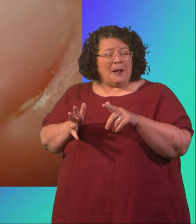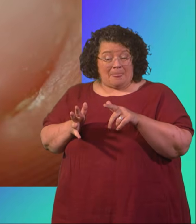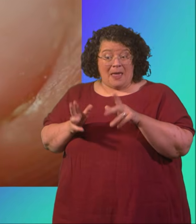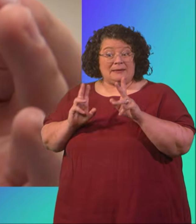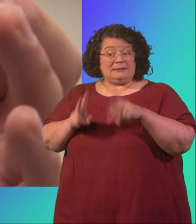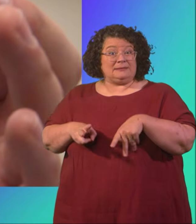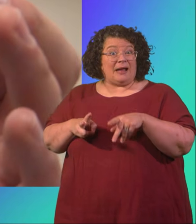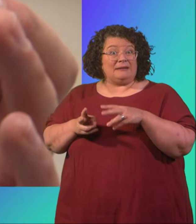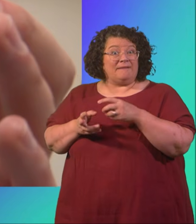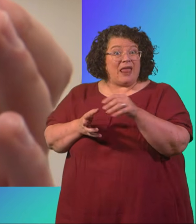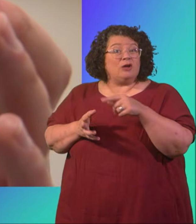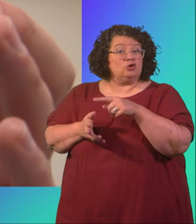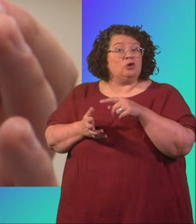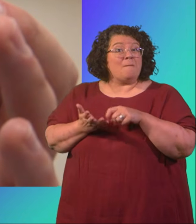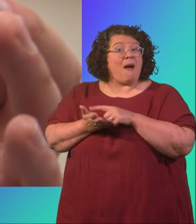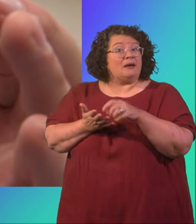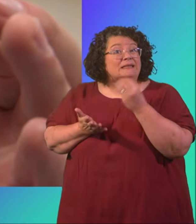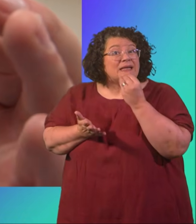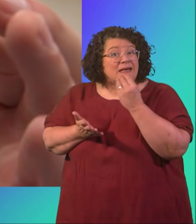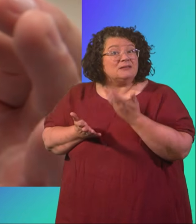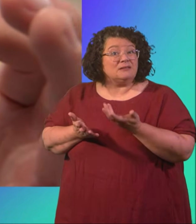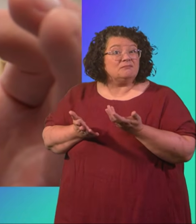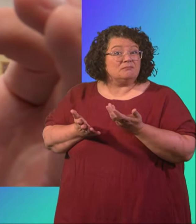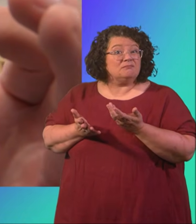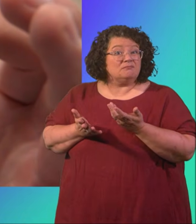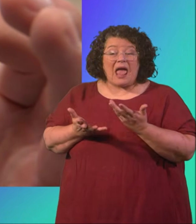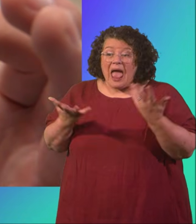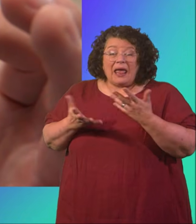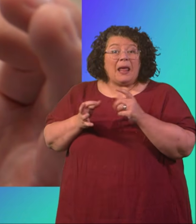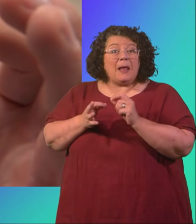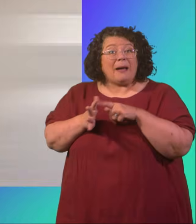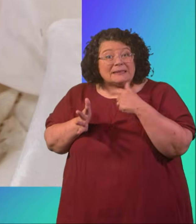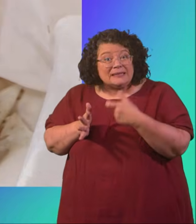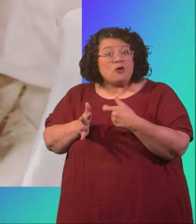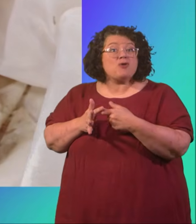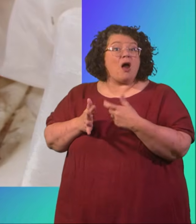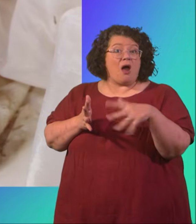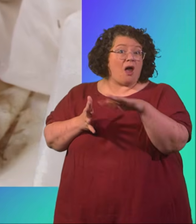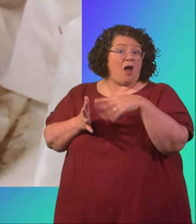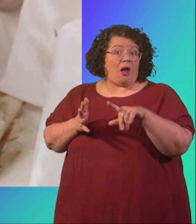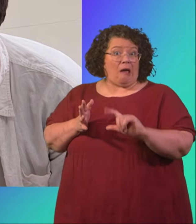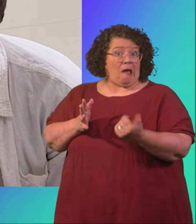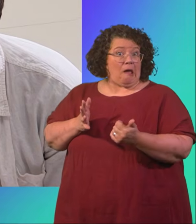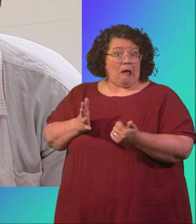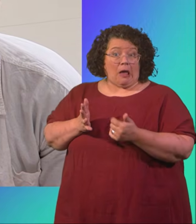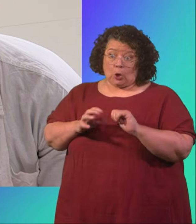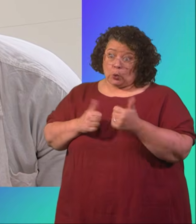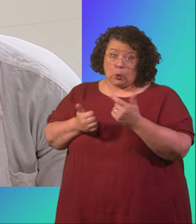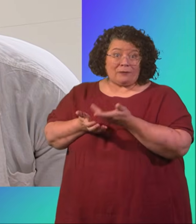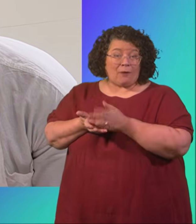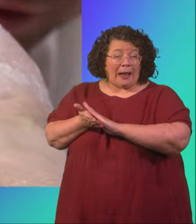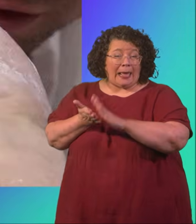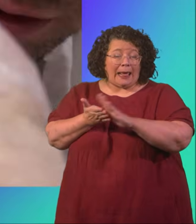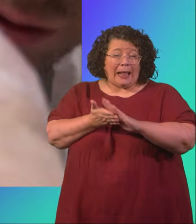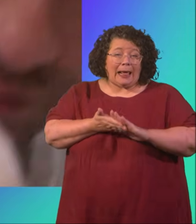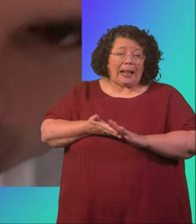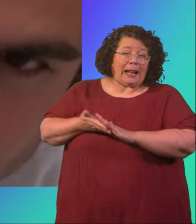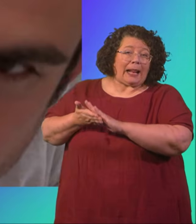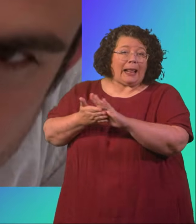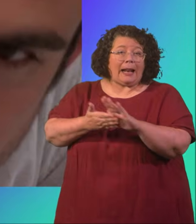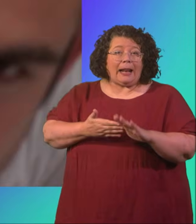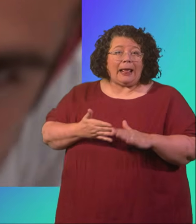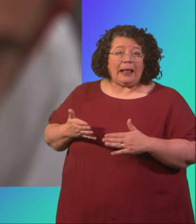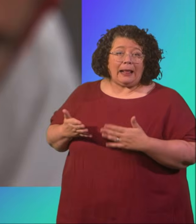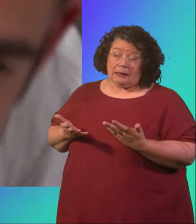that are around. And that is what makes them perfect wound cleaning machines. It's looking so much better than it was originally, because it